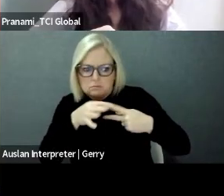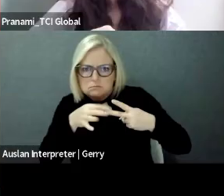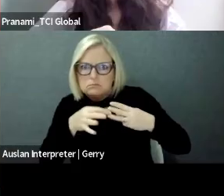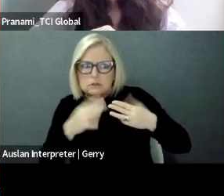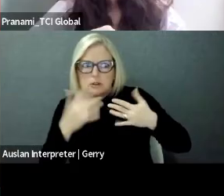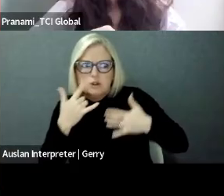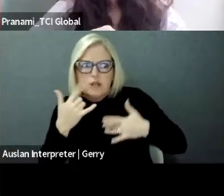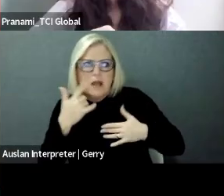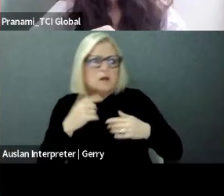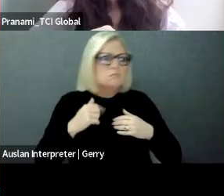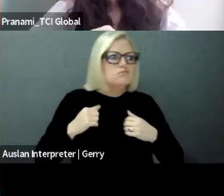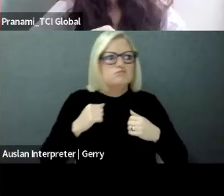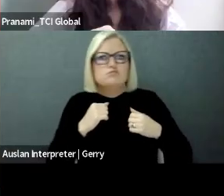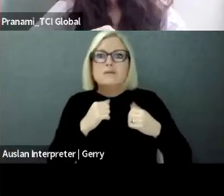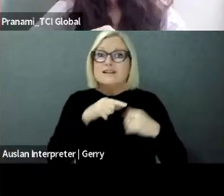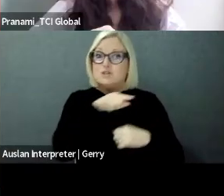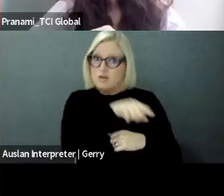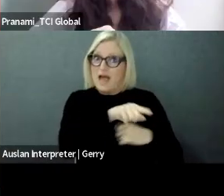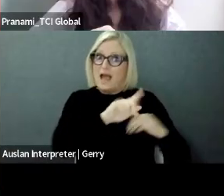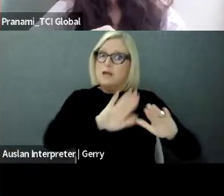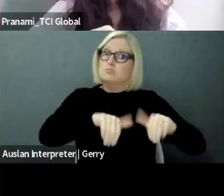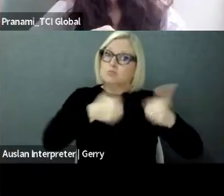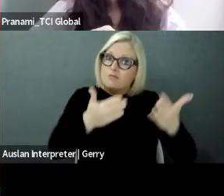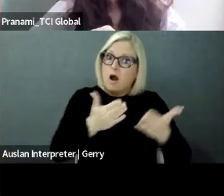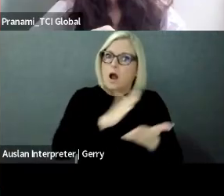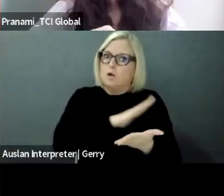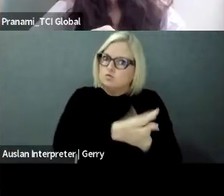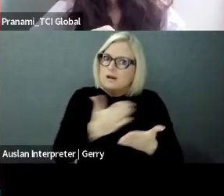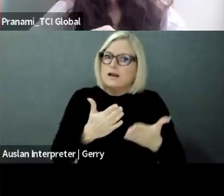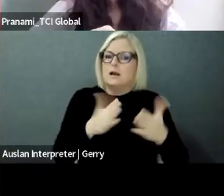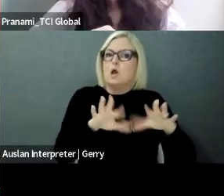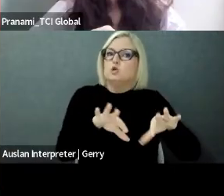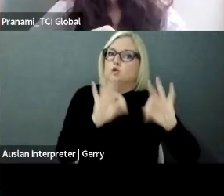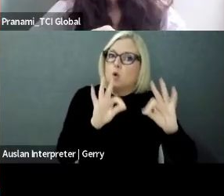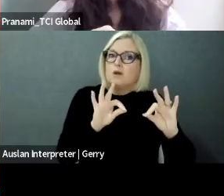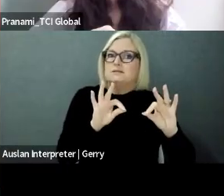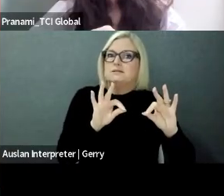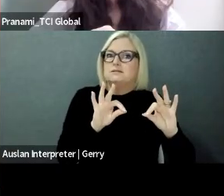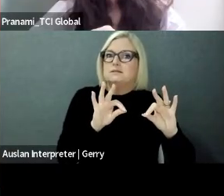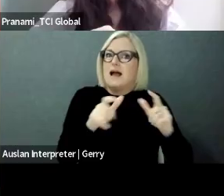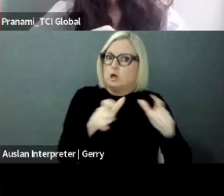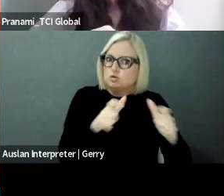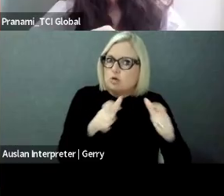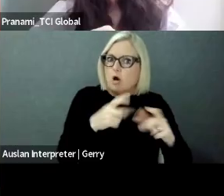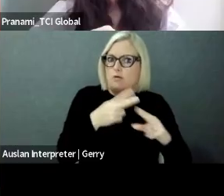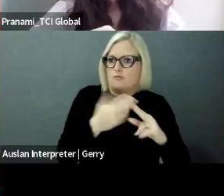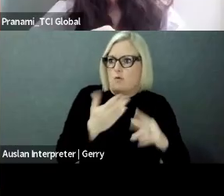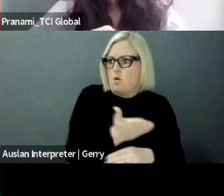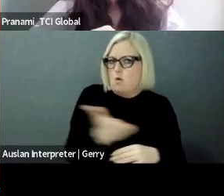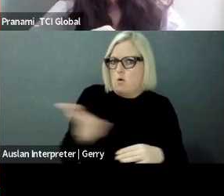control, community inclusion, and reductions in institutionalisation? Having those